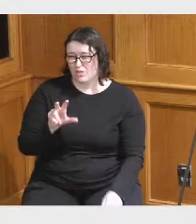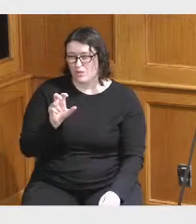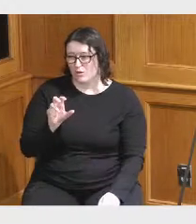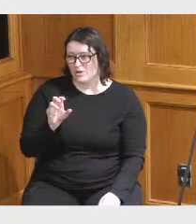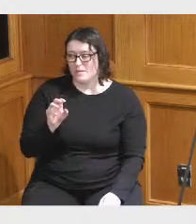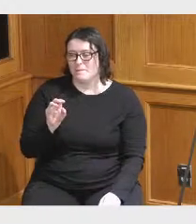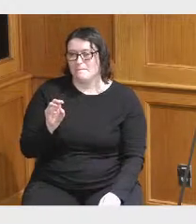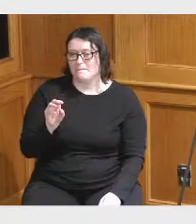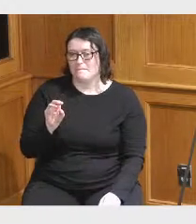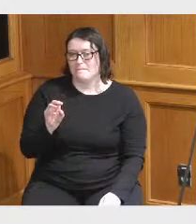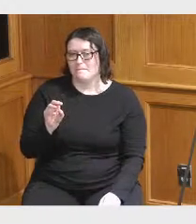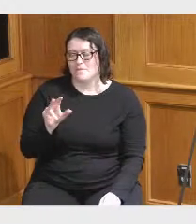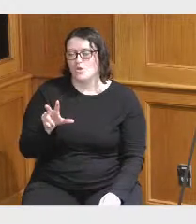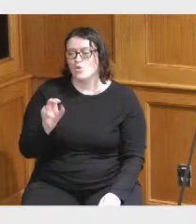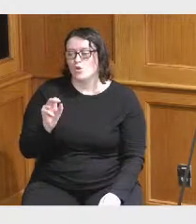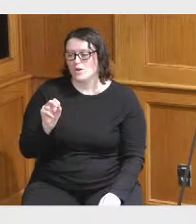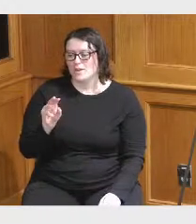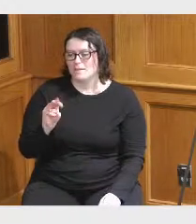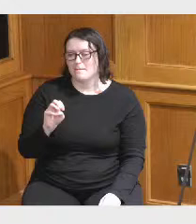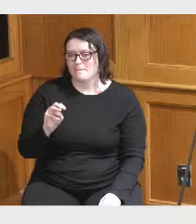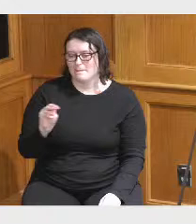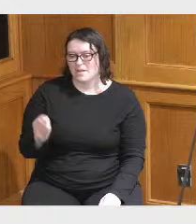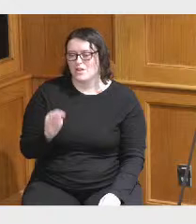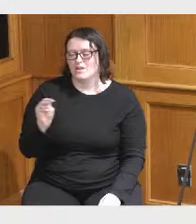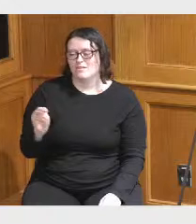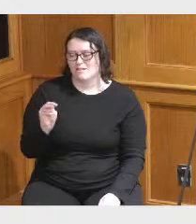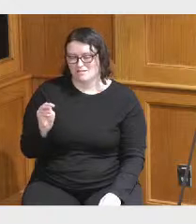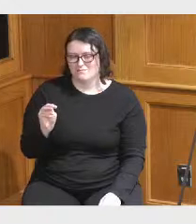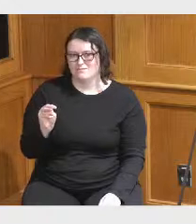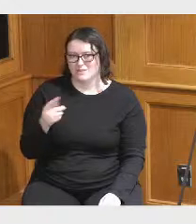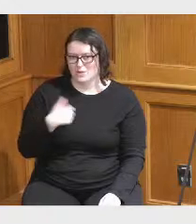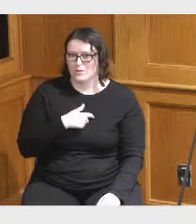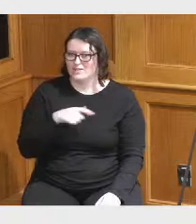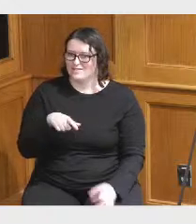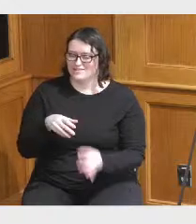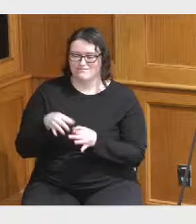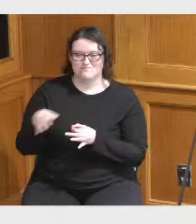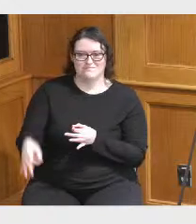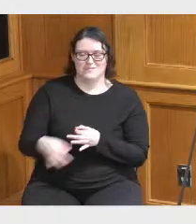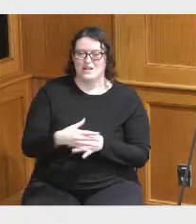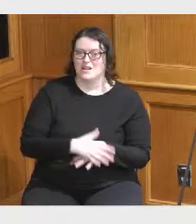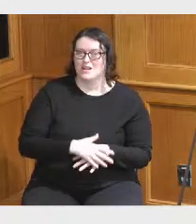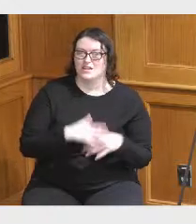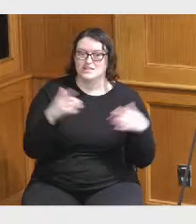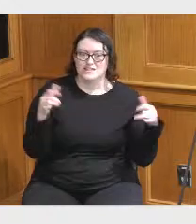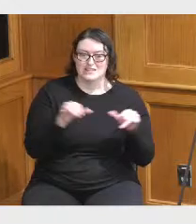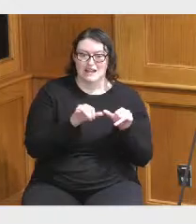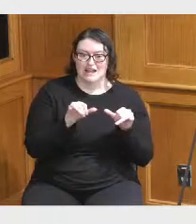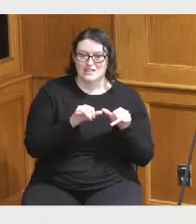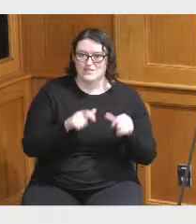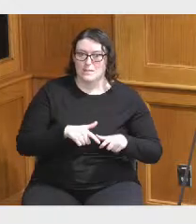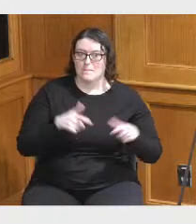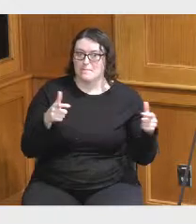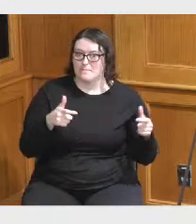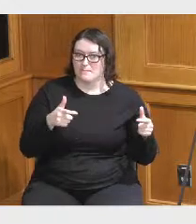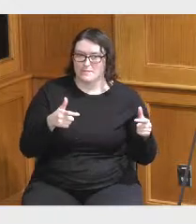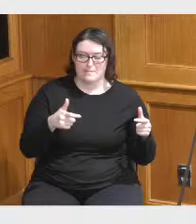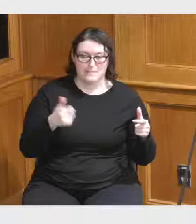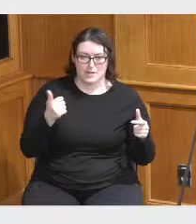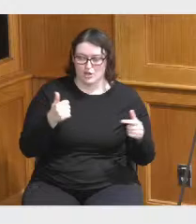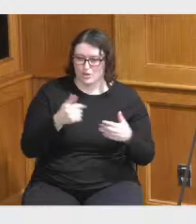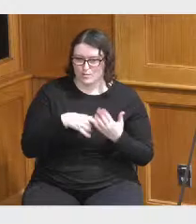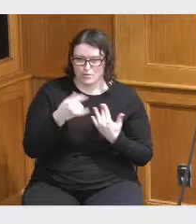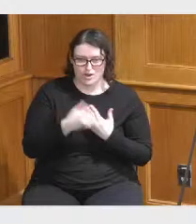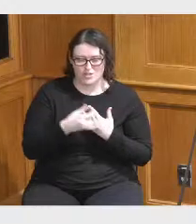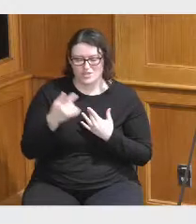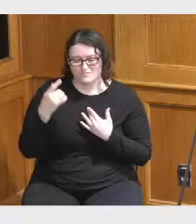that just with the size of those large wet weather projects this year, we took the need to divert those,